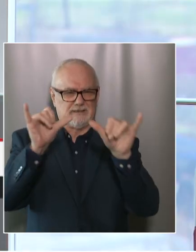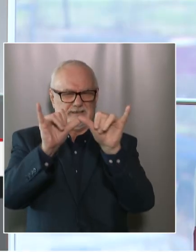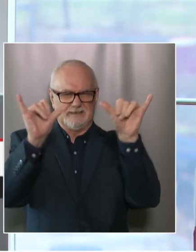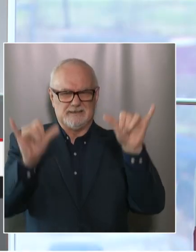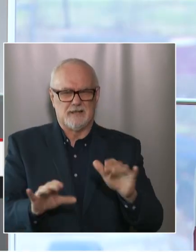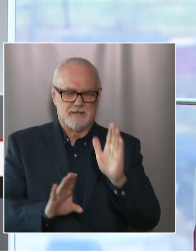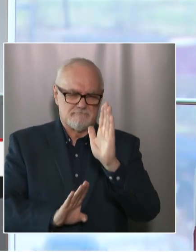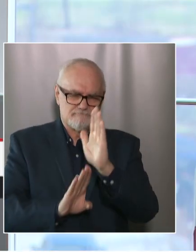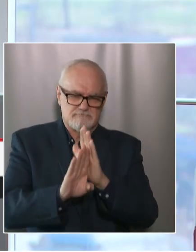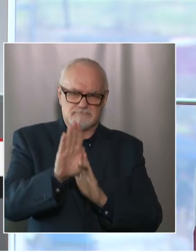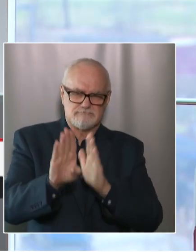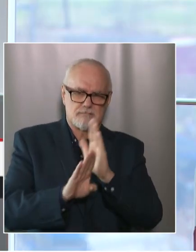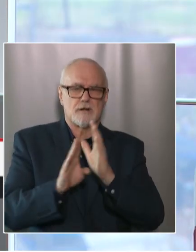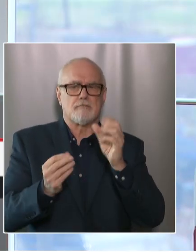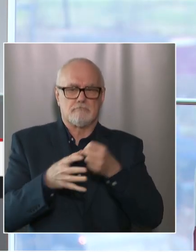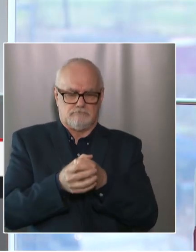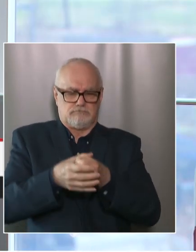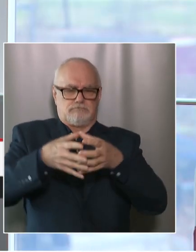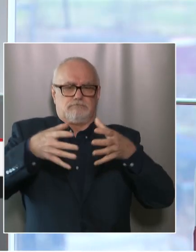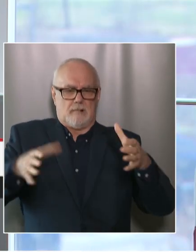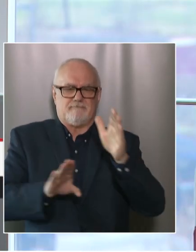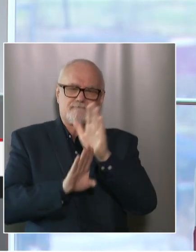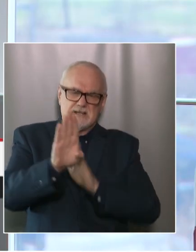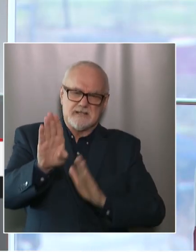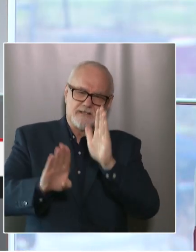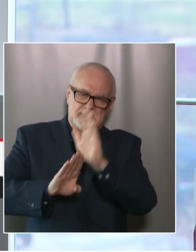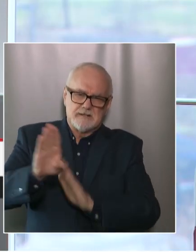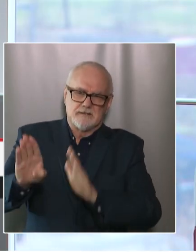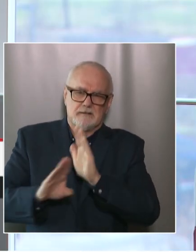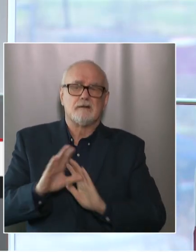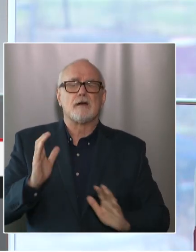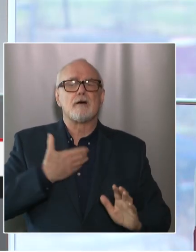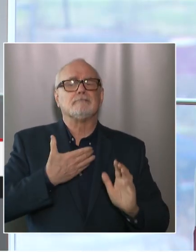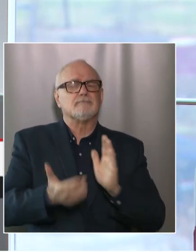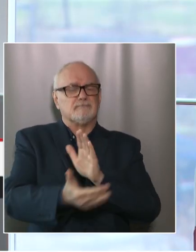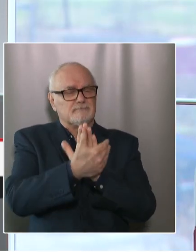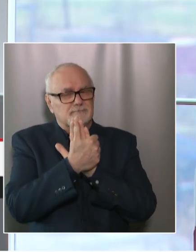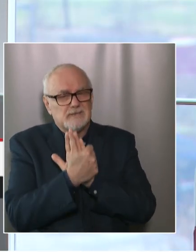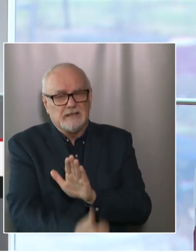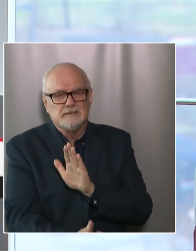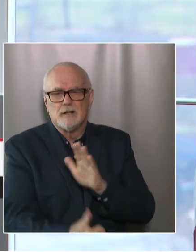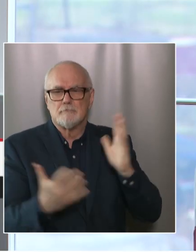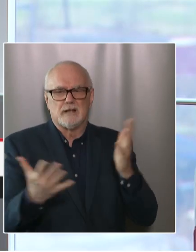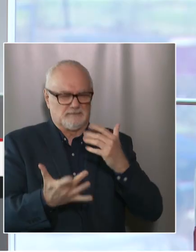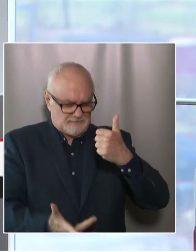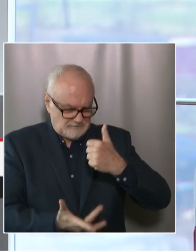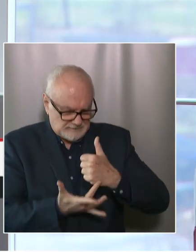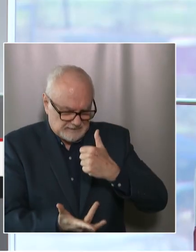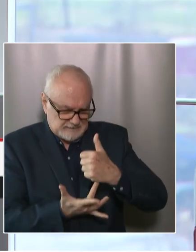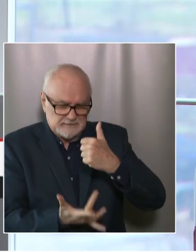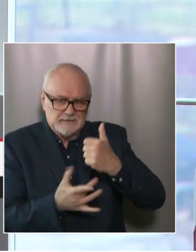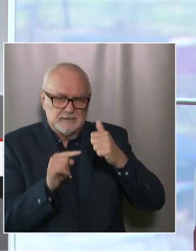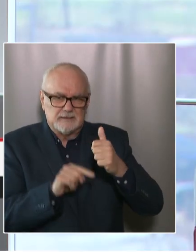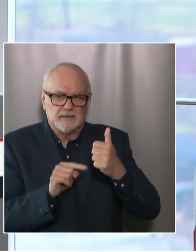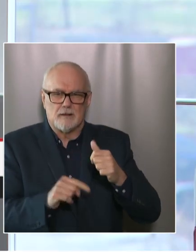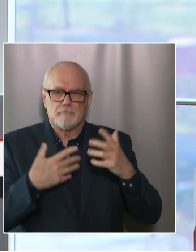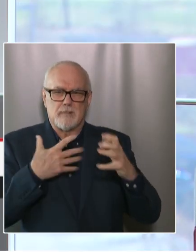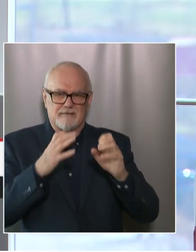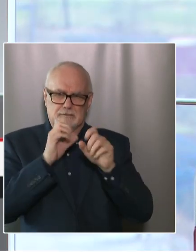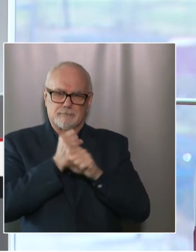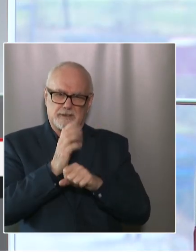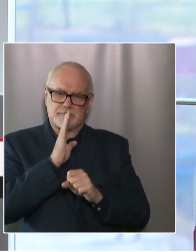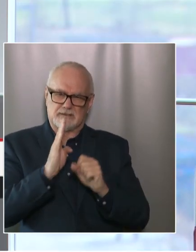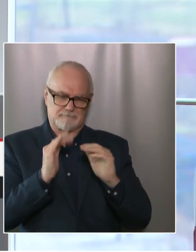already strong at and what we're good at. Tech, innovation, and our incredible advantage in recruiting